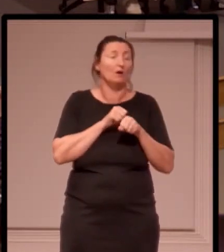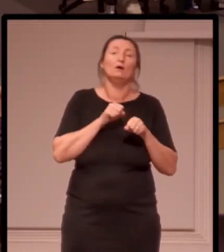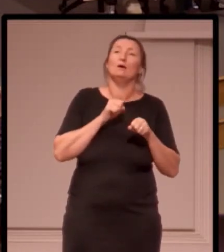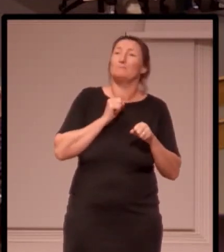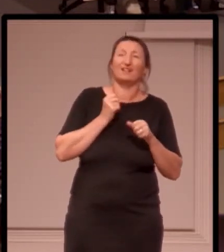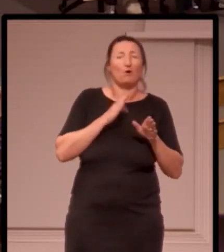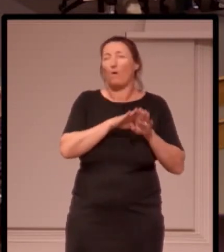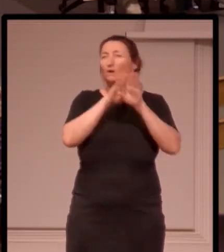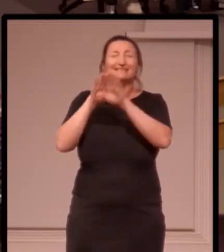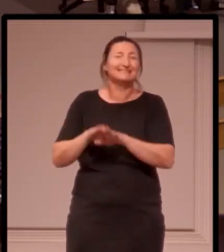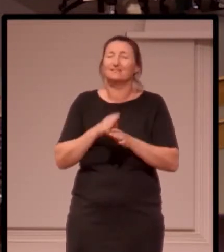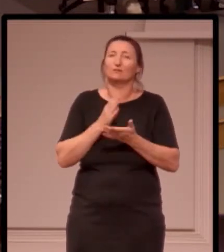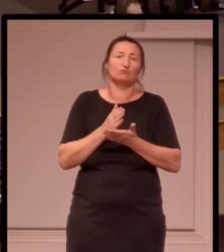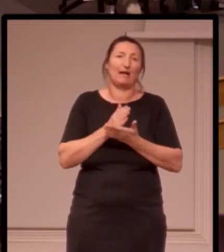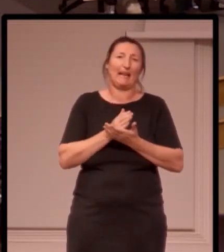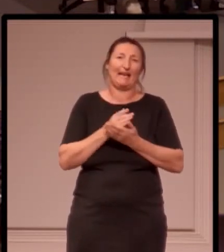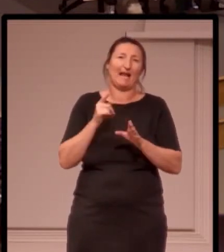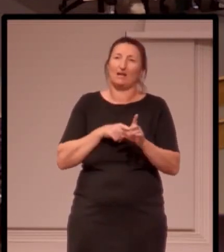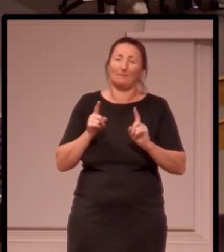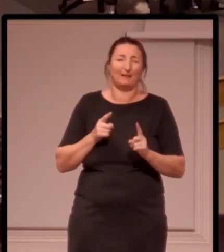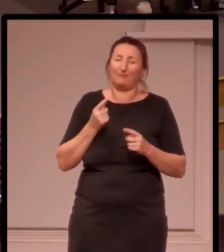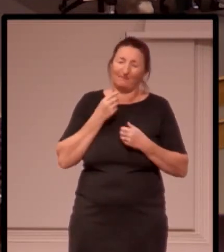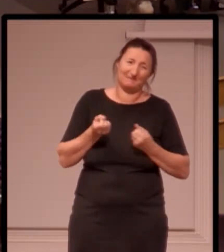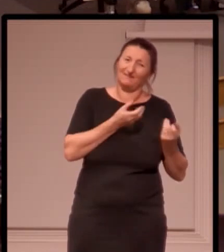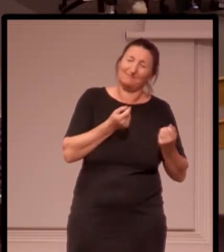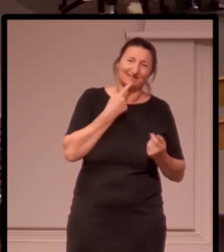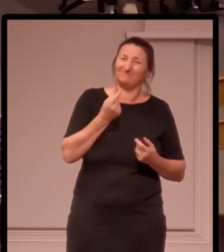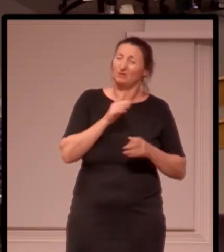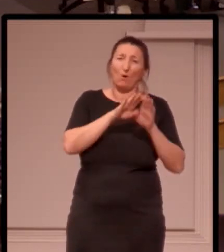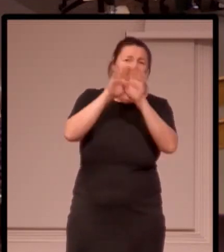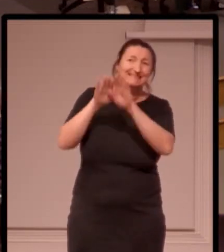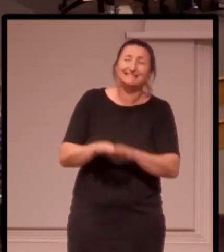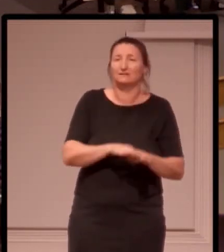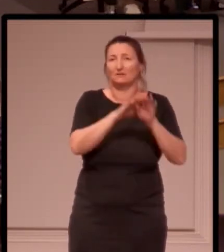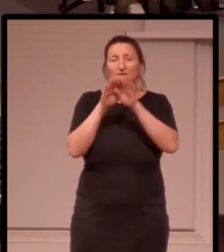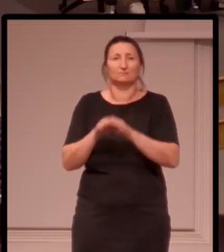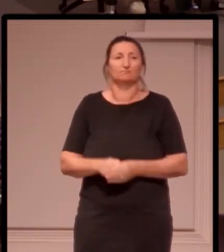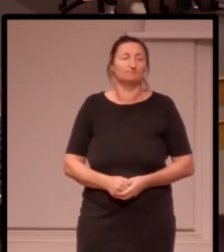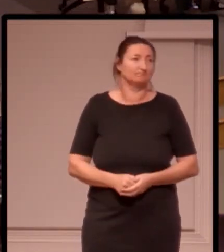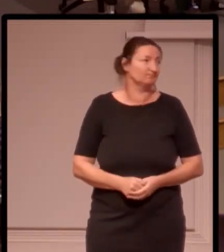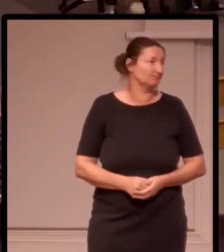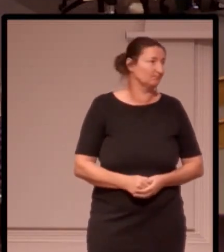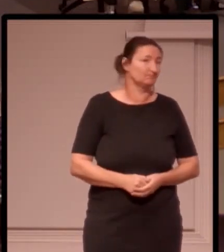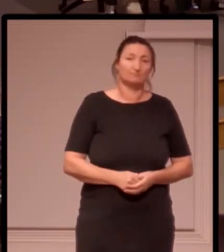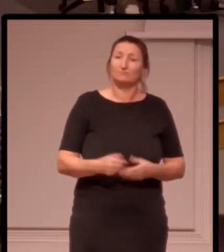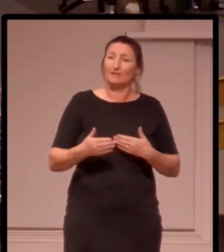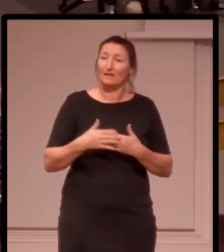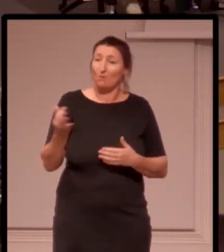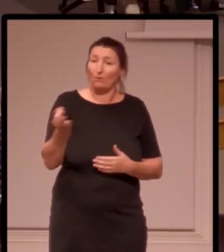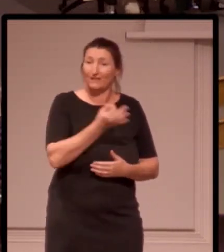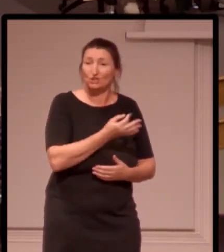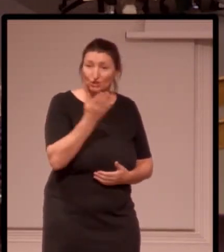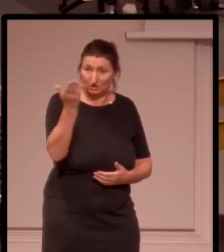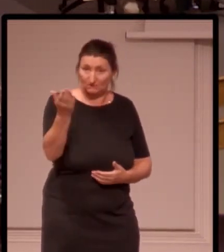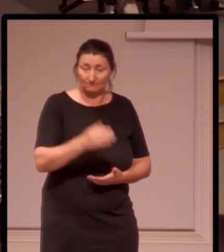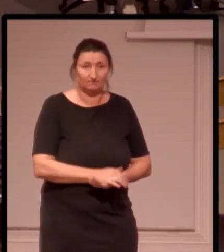it's inconsistent would be what our young people would reflect back to us. Yeah, thank you. Any other questions in the